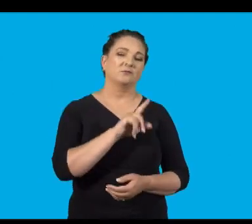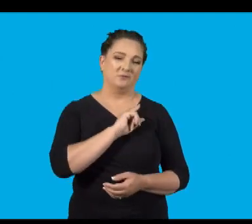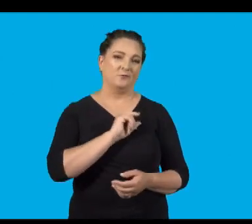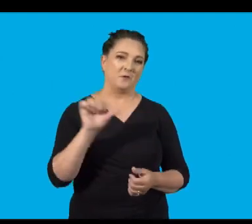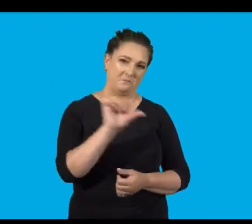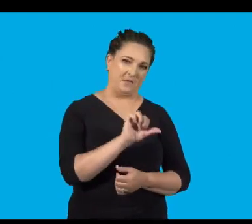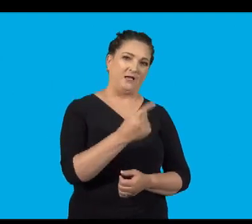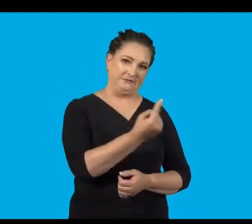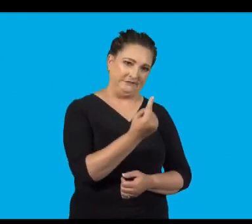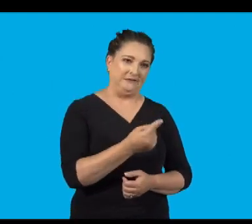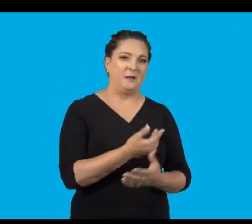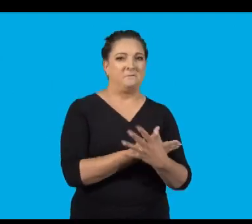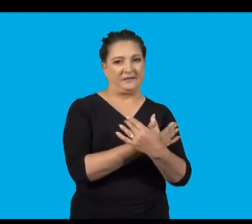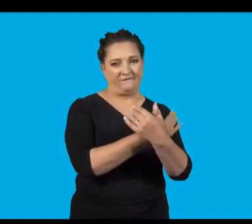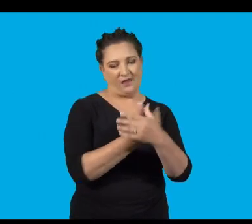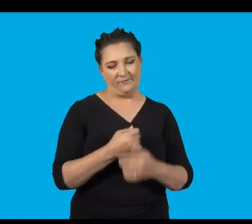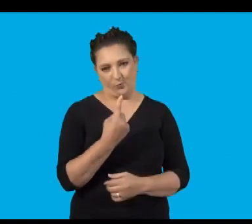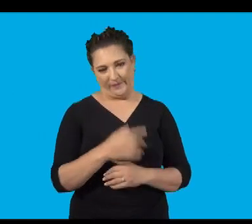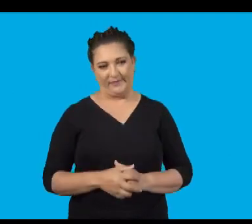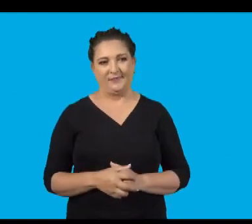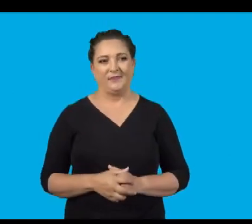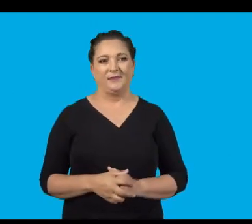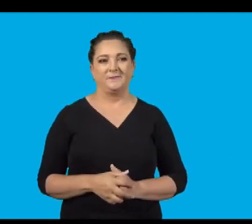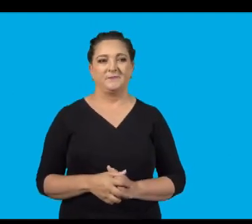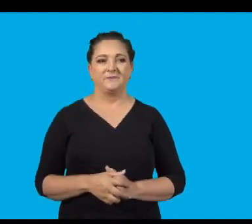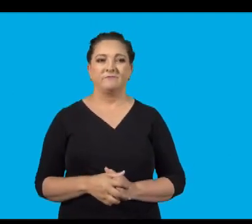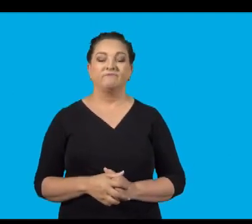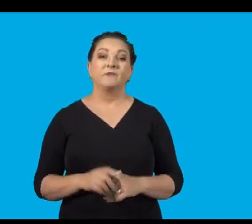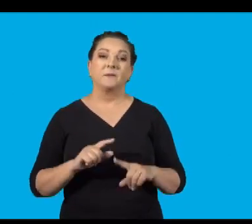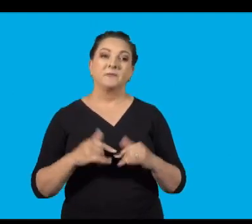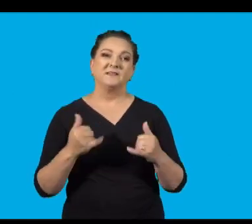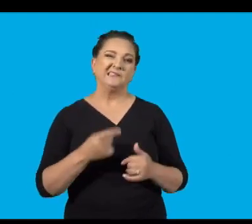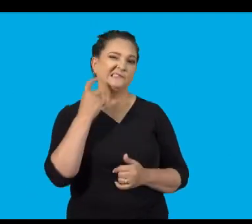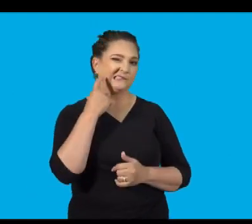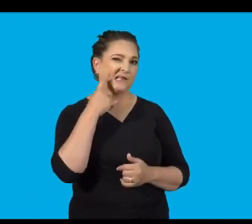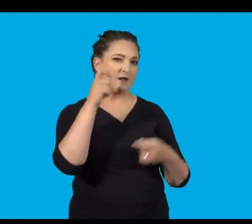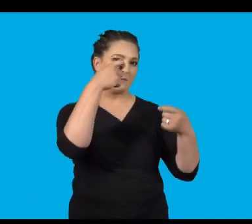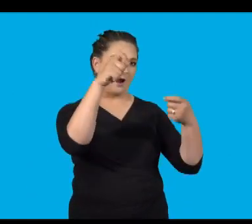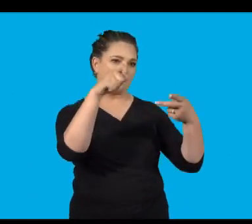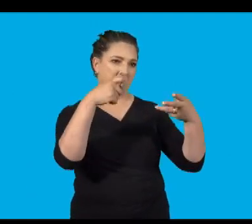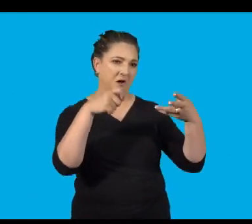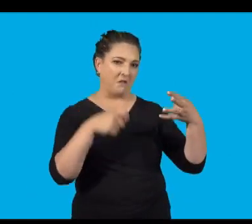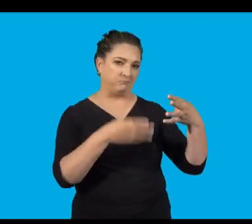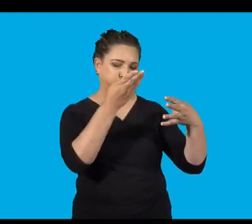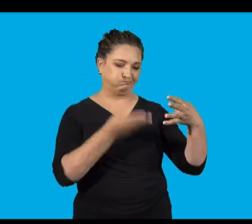by the letter Y for butterfly. Okay, so another set of easy marks in the bag for